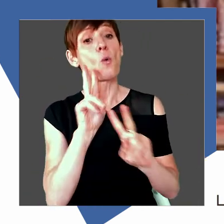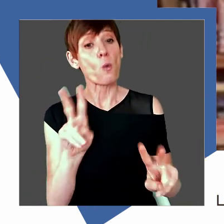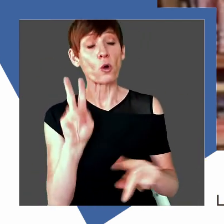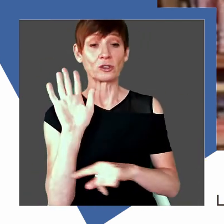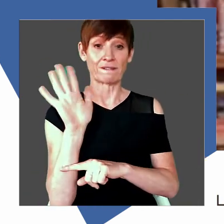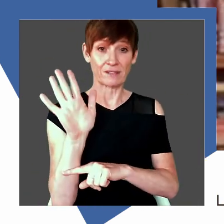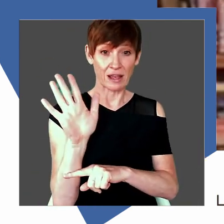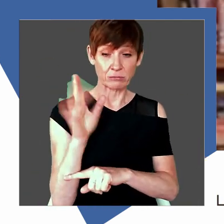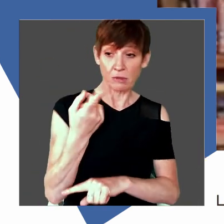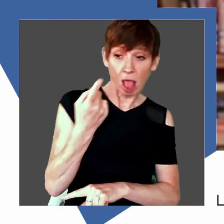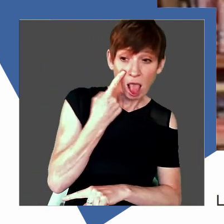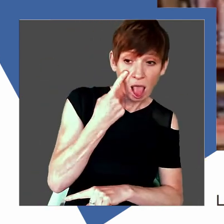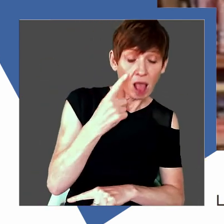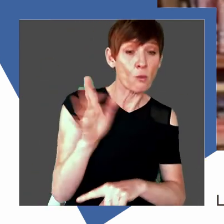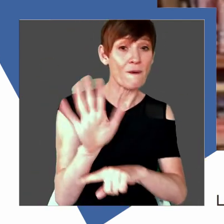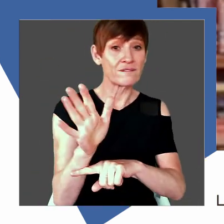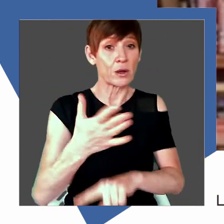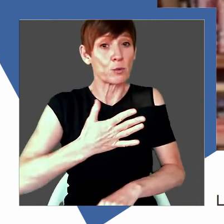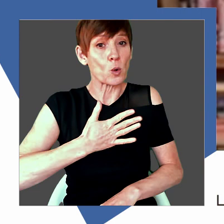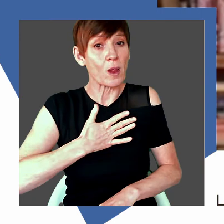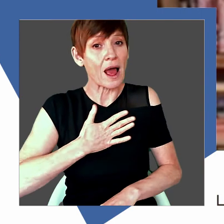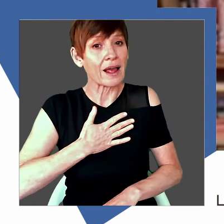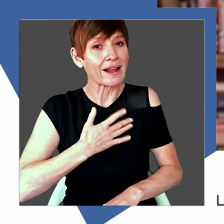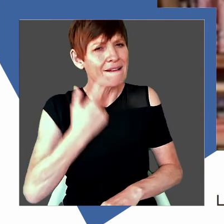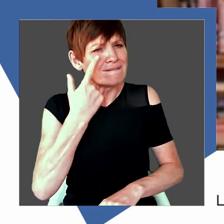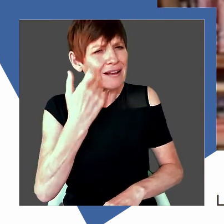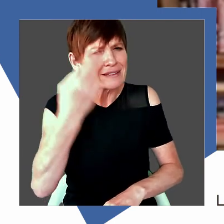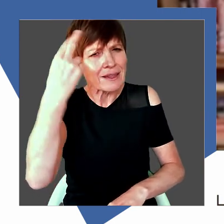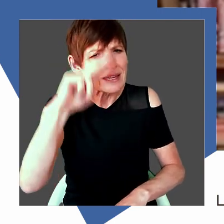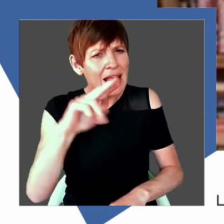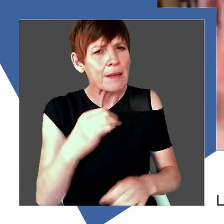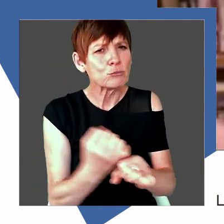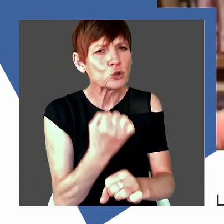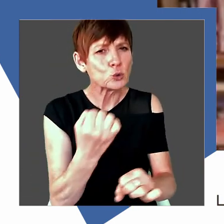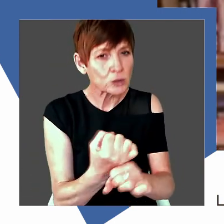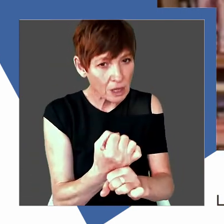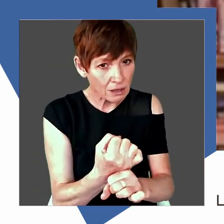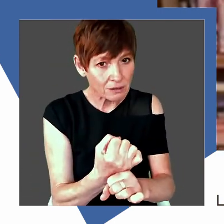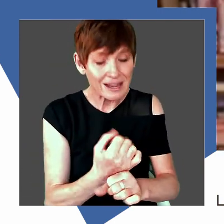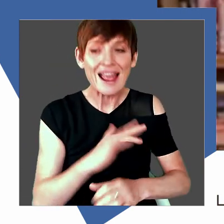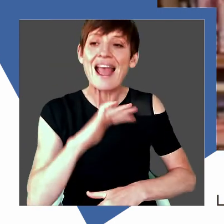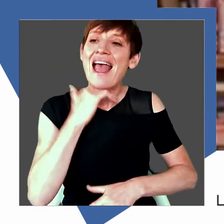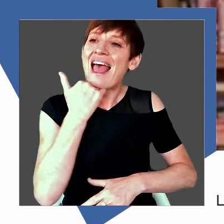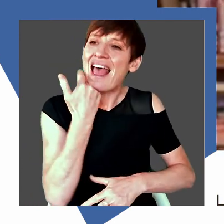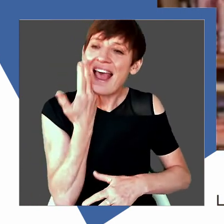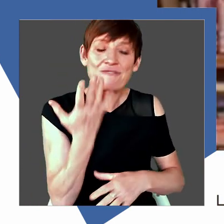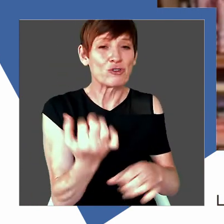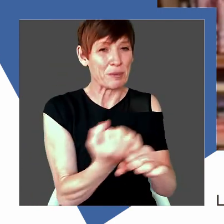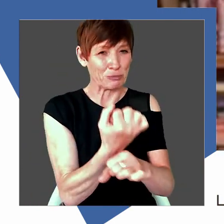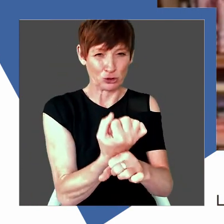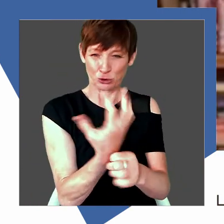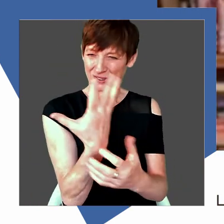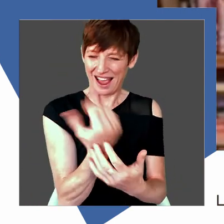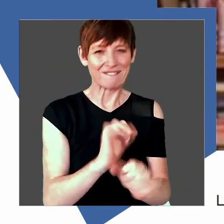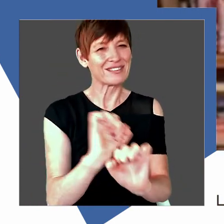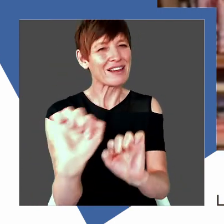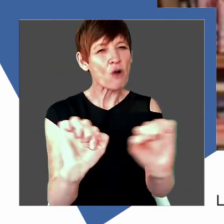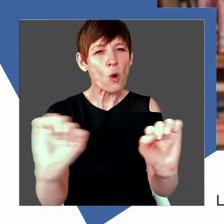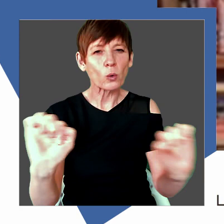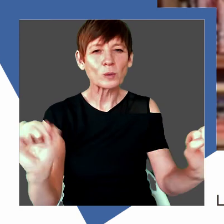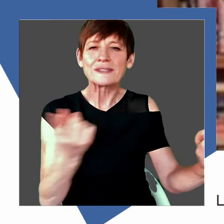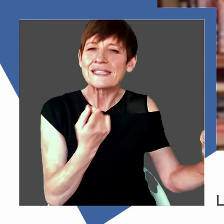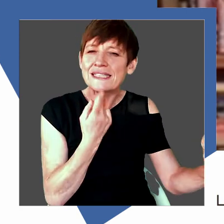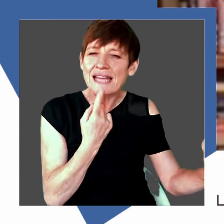see what films you like, and find out who the producer is. Every producer has a kind of like a taste